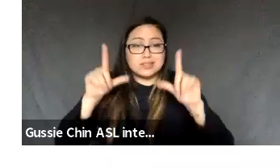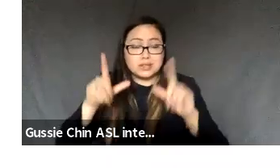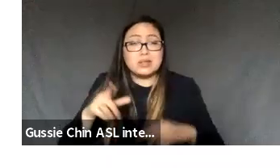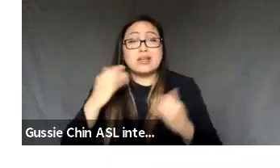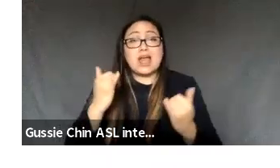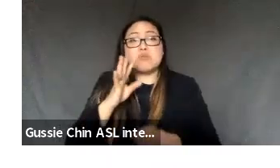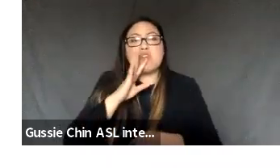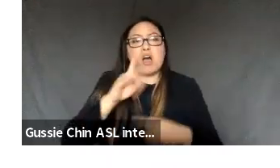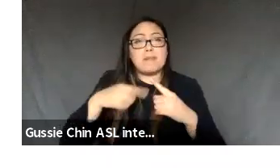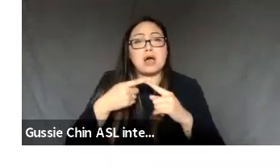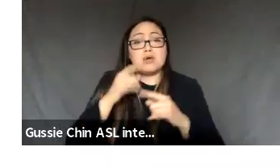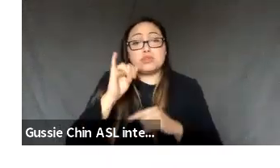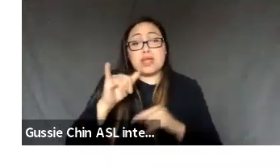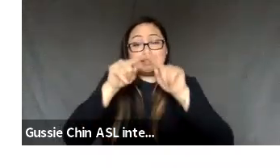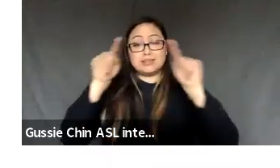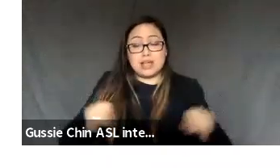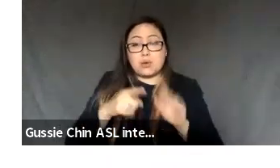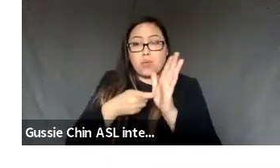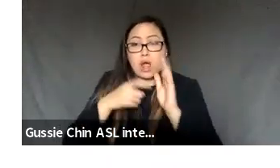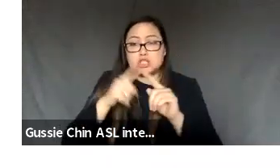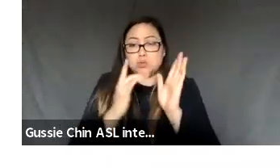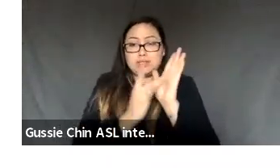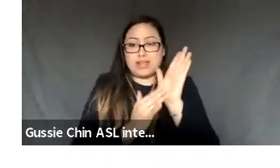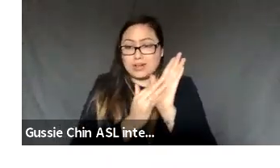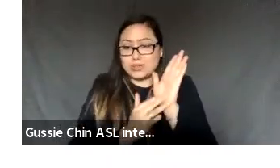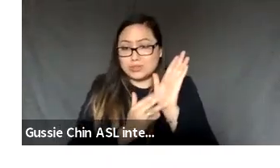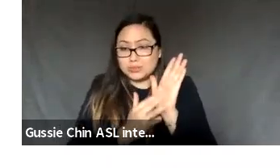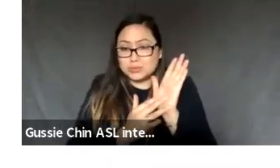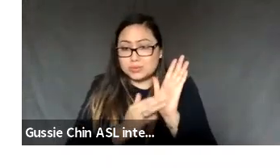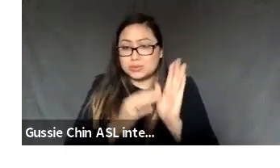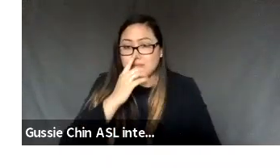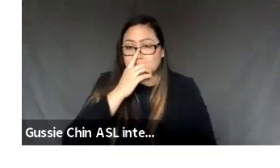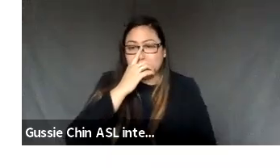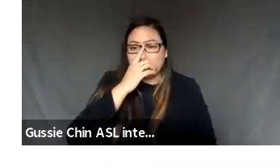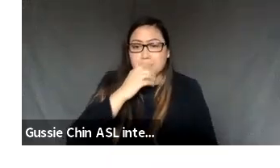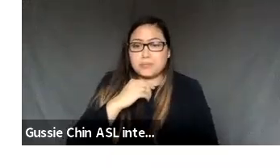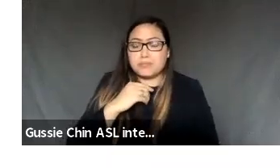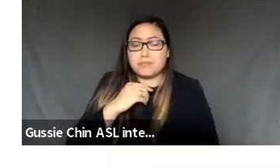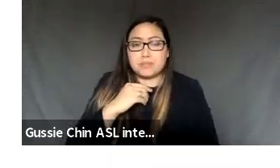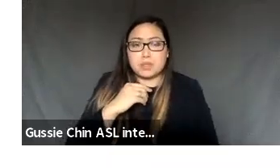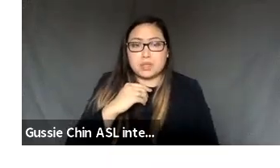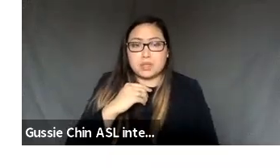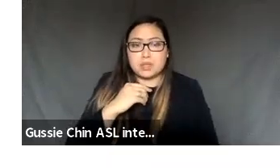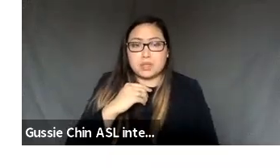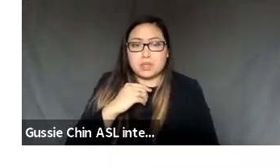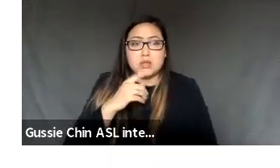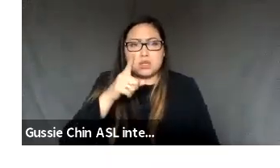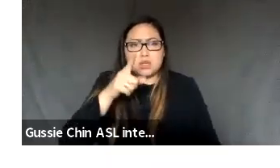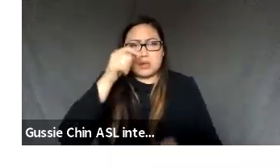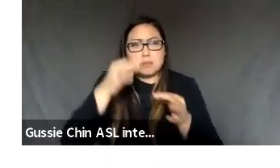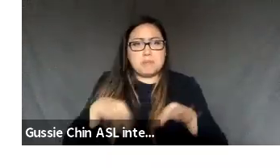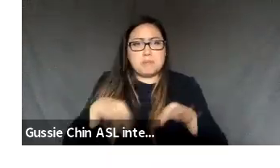signs required to be tactile, and they are interior and exterior. But I think the real thing to remember is that they're either located at a